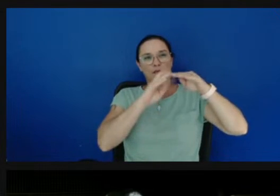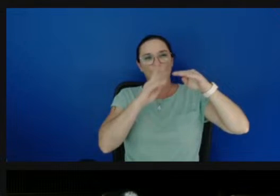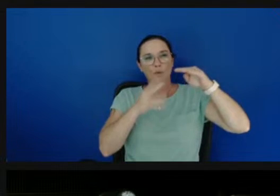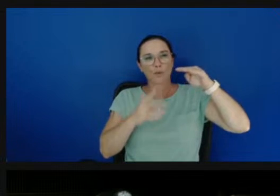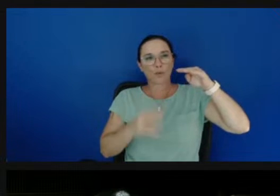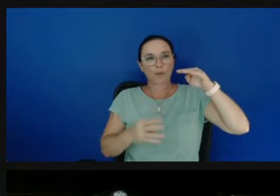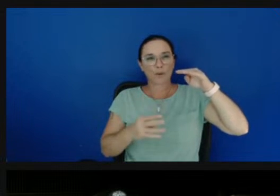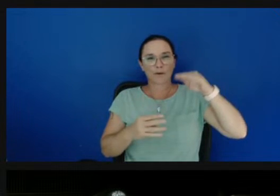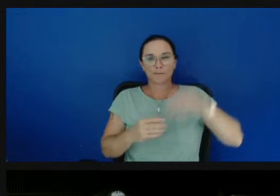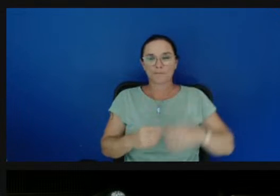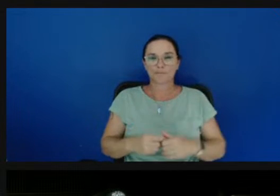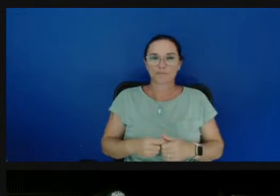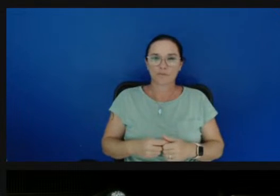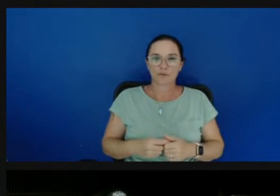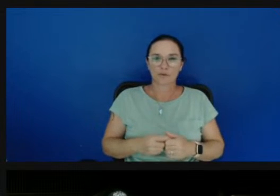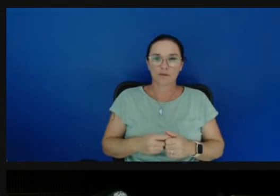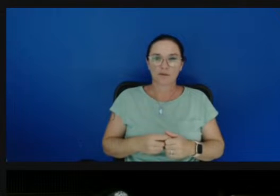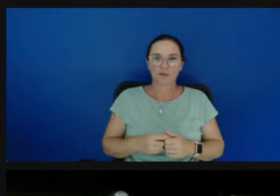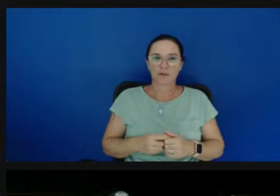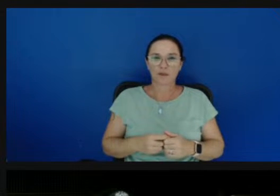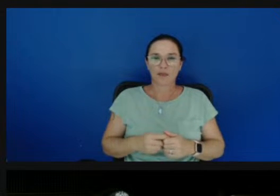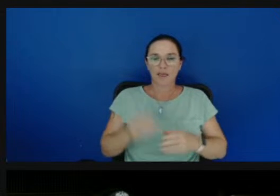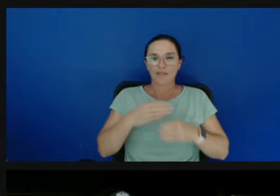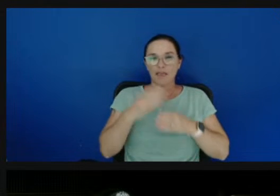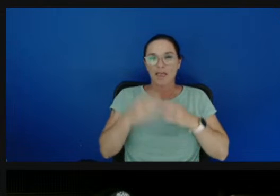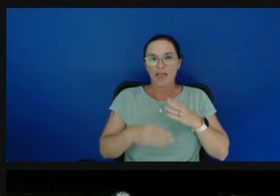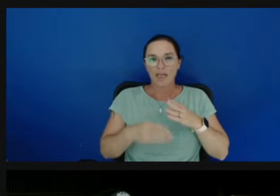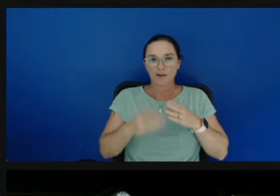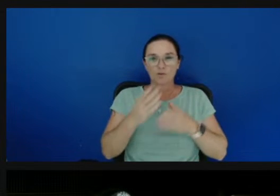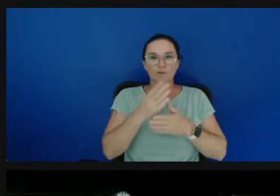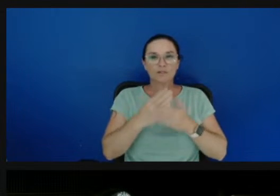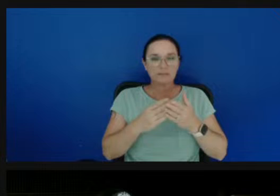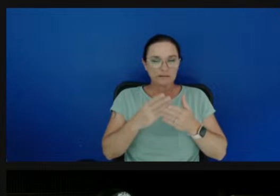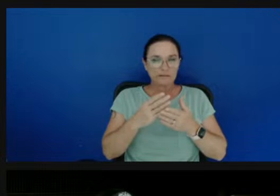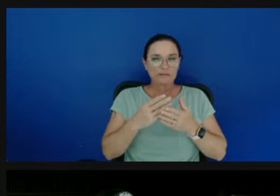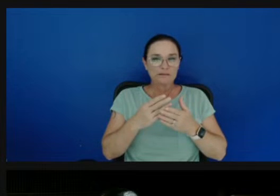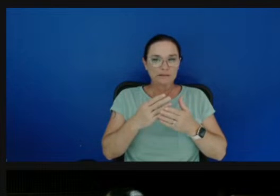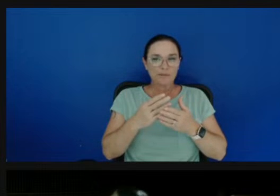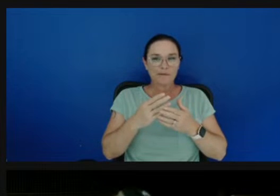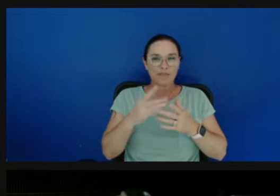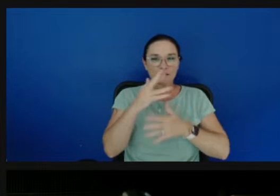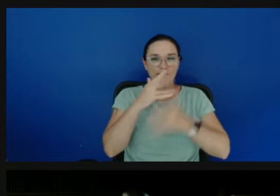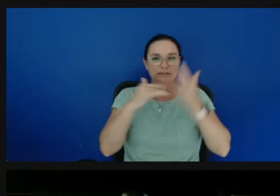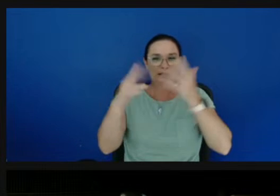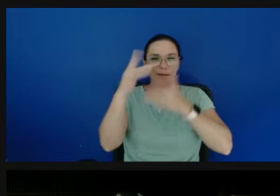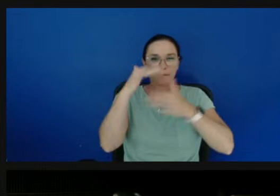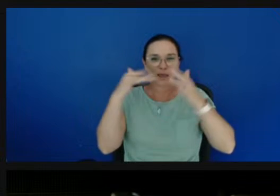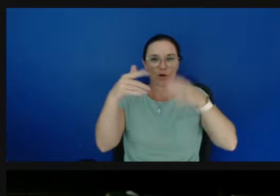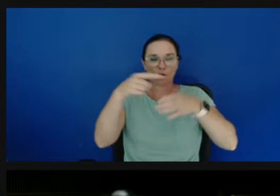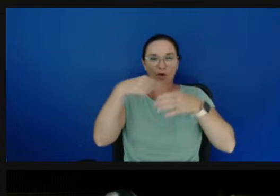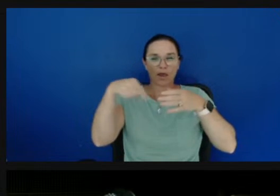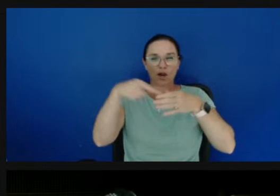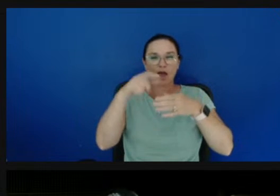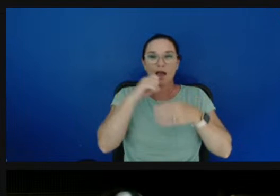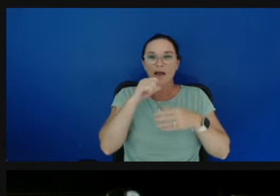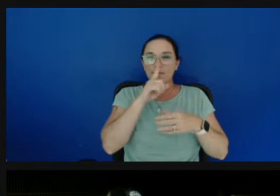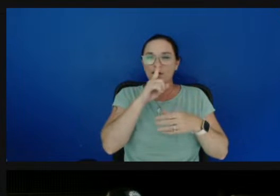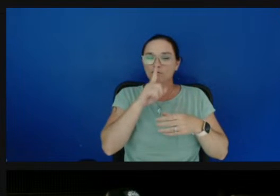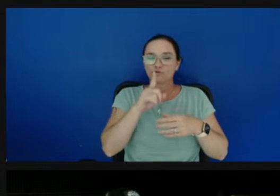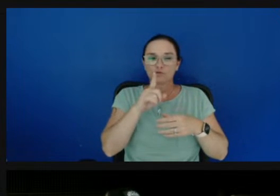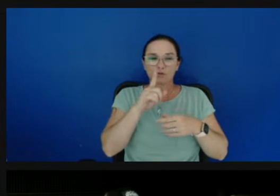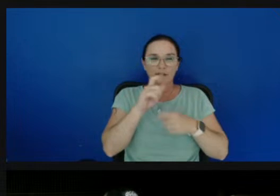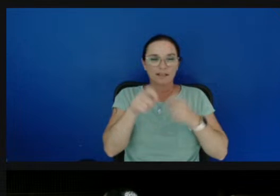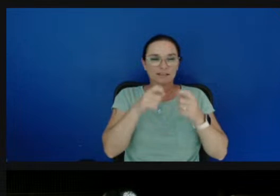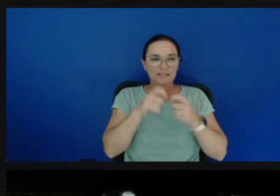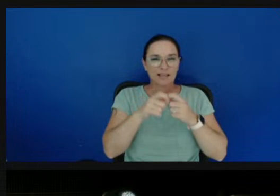lava lake. And then here at the very end, we'll see a few shots of that steaming crater after one of these withdrawals of lava. I'm not sure exactly the date on that, but that's more